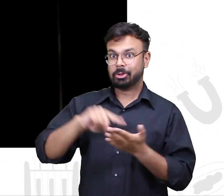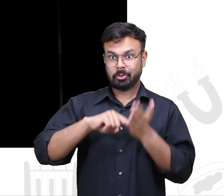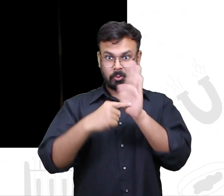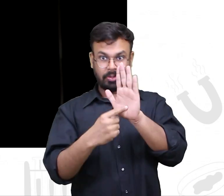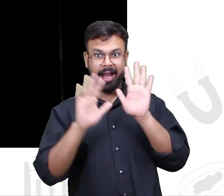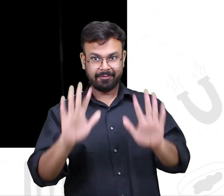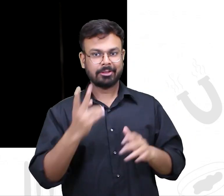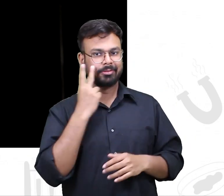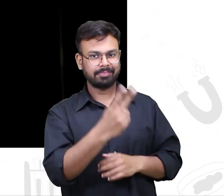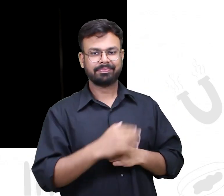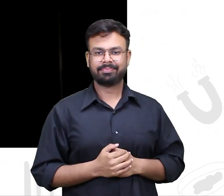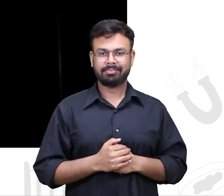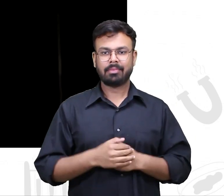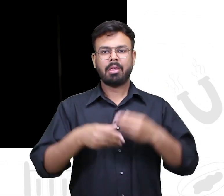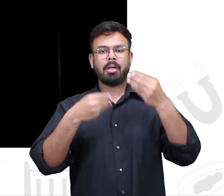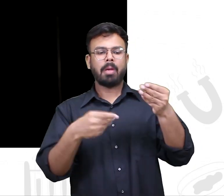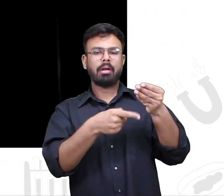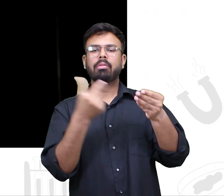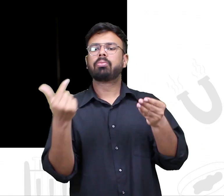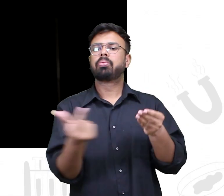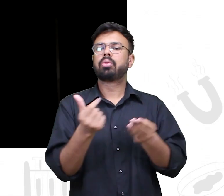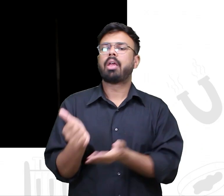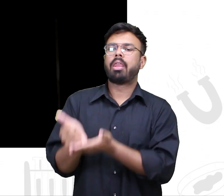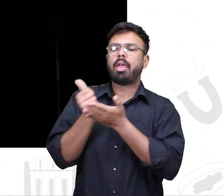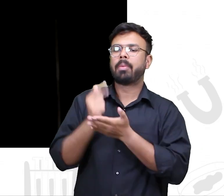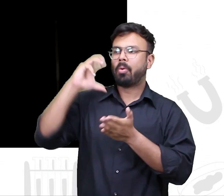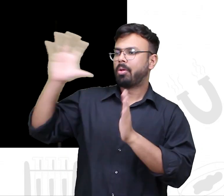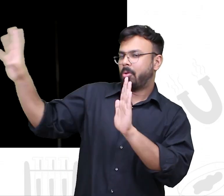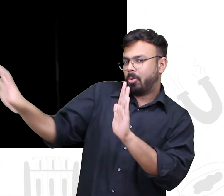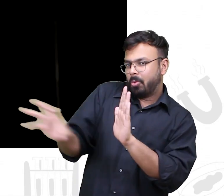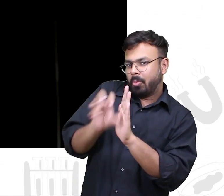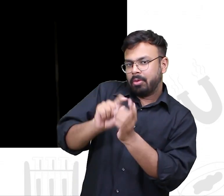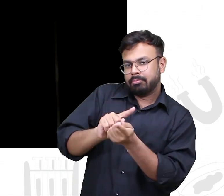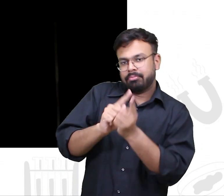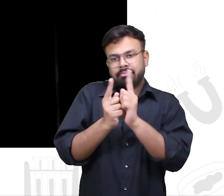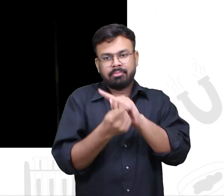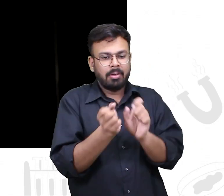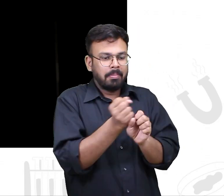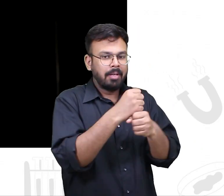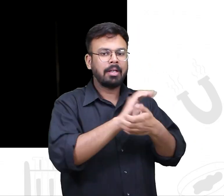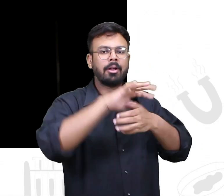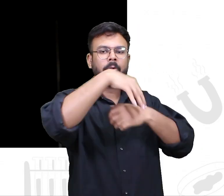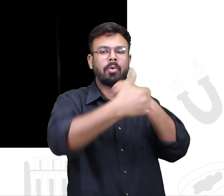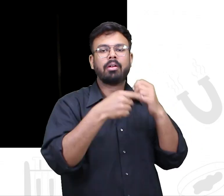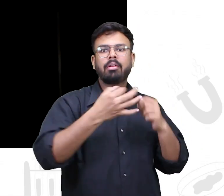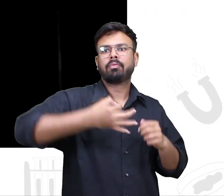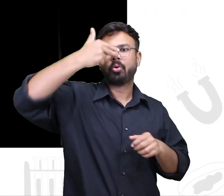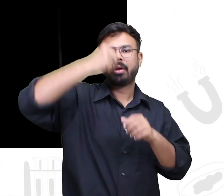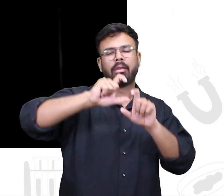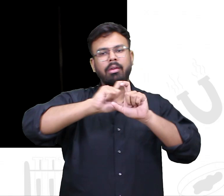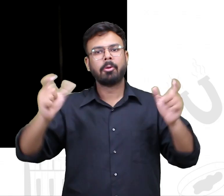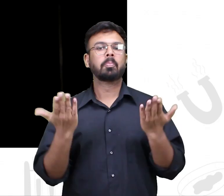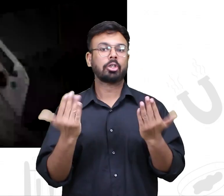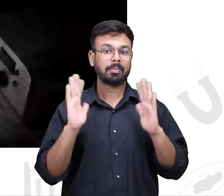and this is the way how we can use paper as an artificial leaf for solar energy harvesting, and thereby producing hydrogen as the clean